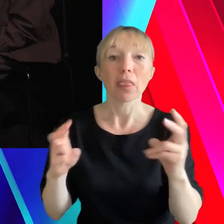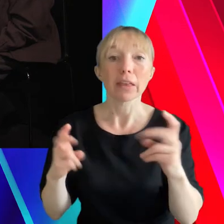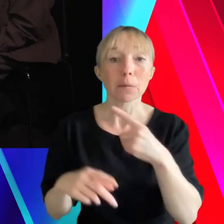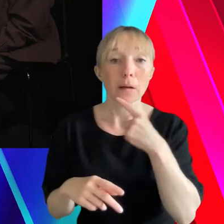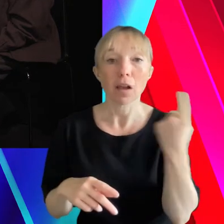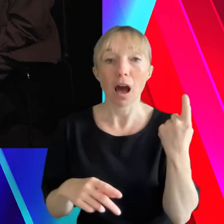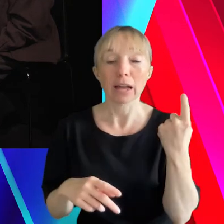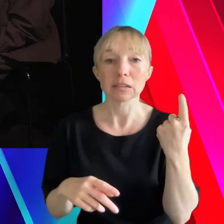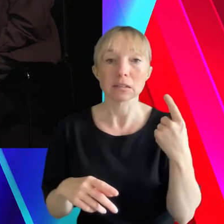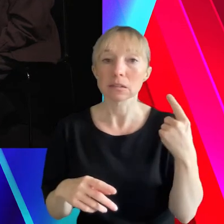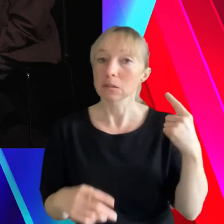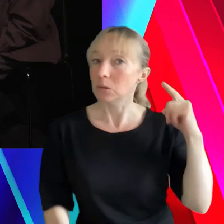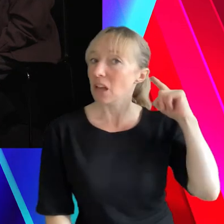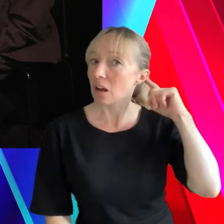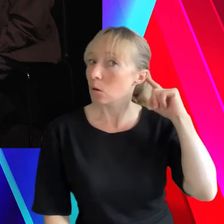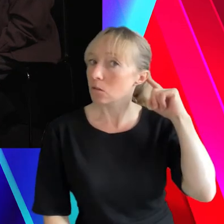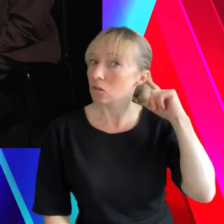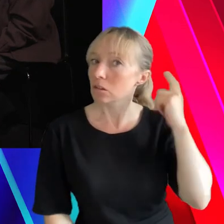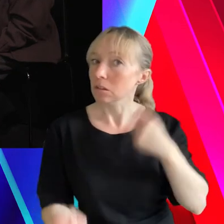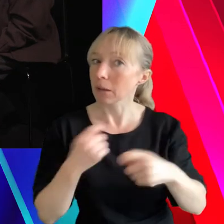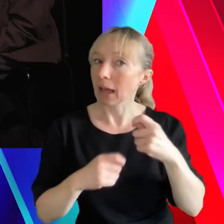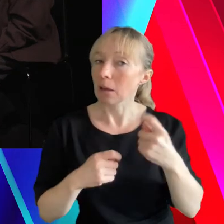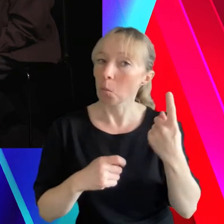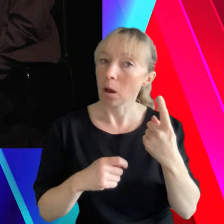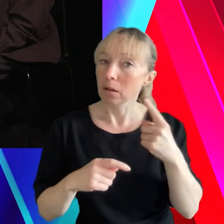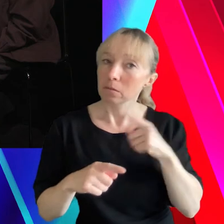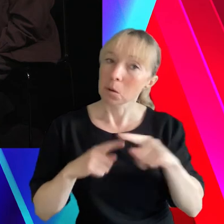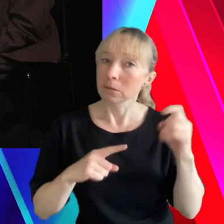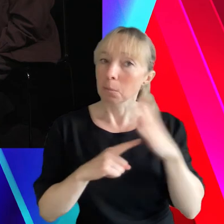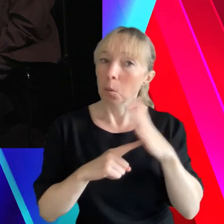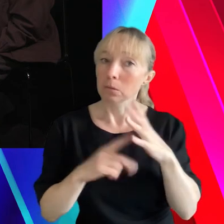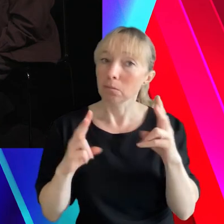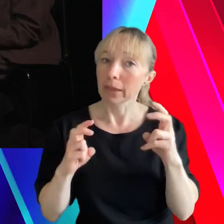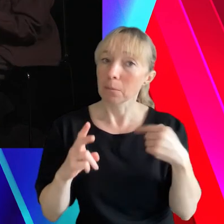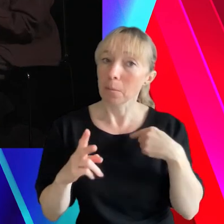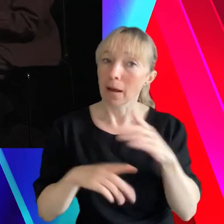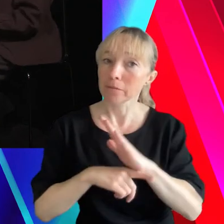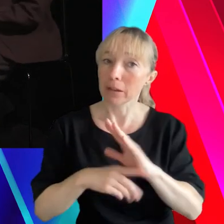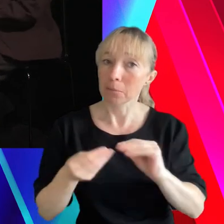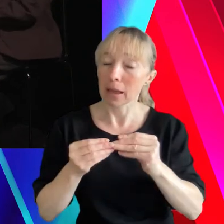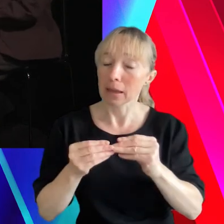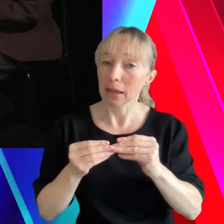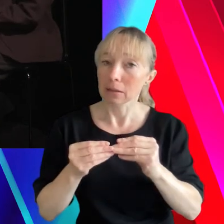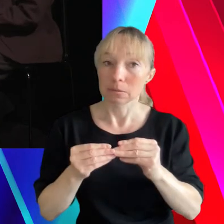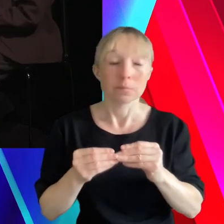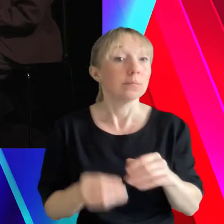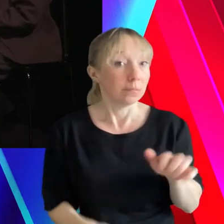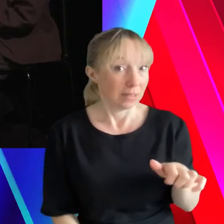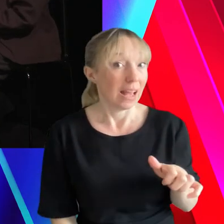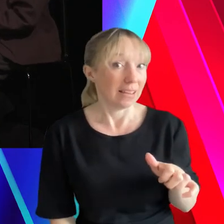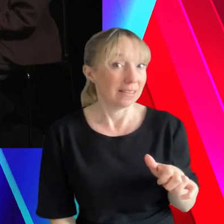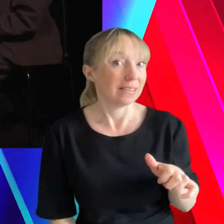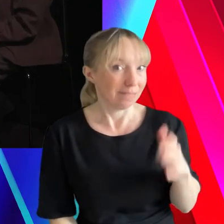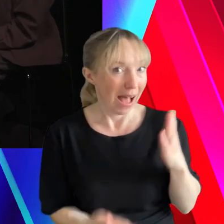very unconsciously became one of the crucial themes of my filmmaking. Absolutely. And I speak as the maker of Secrets